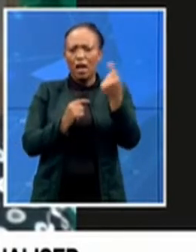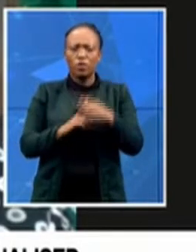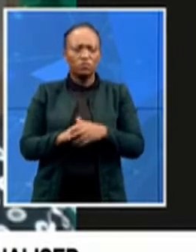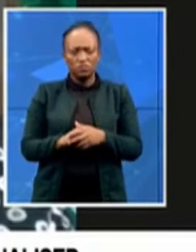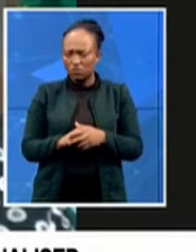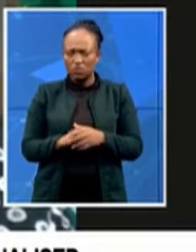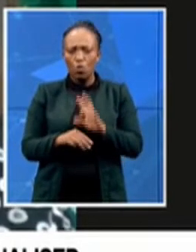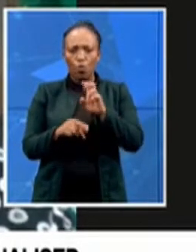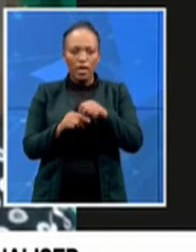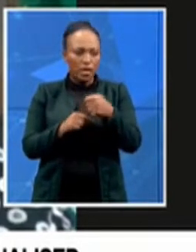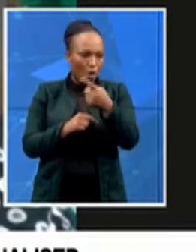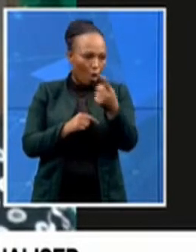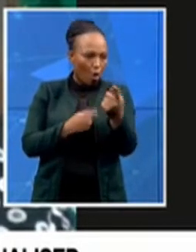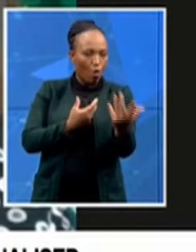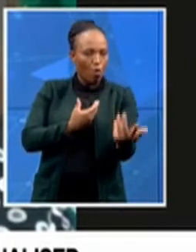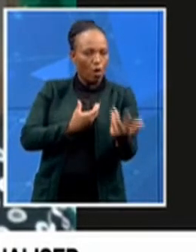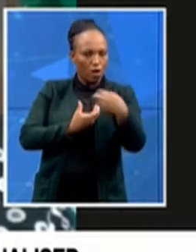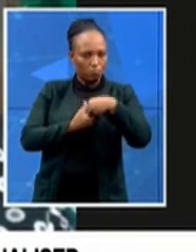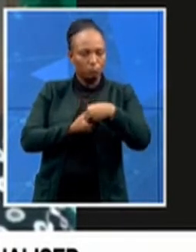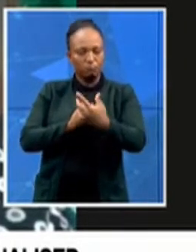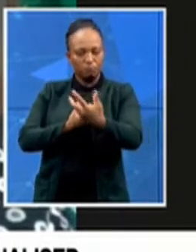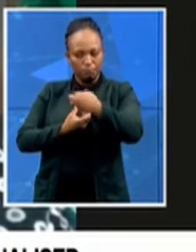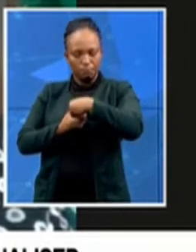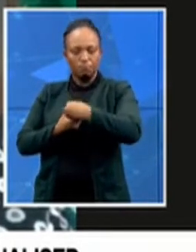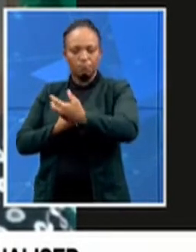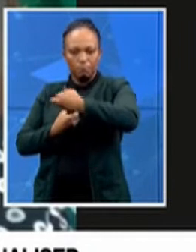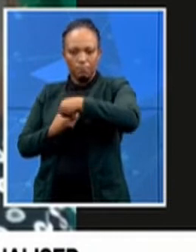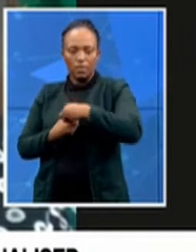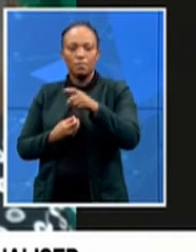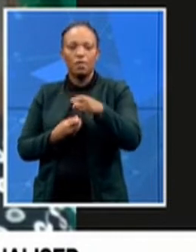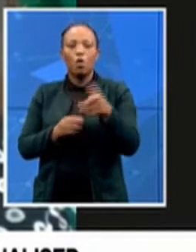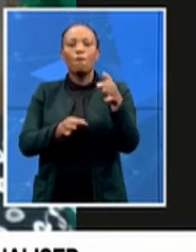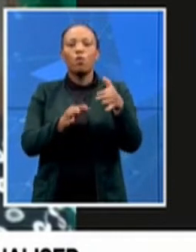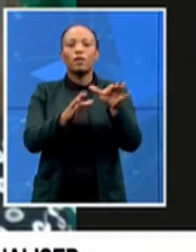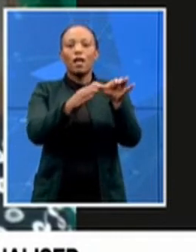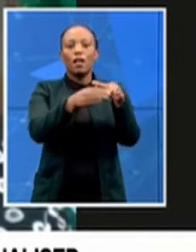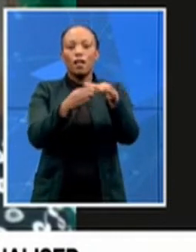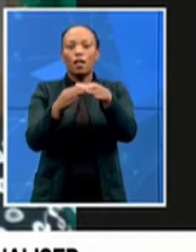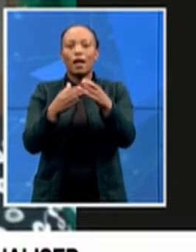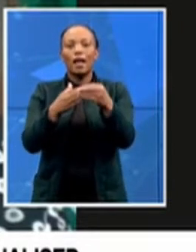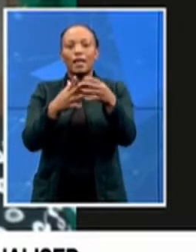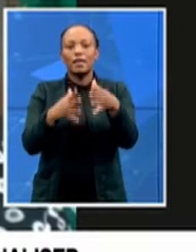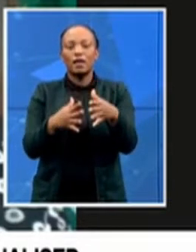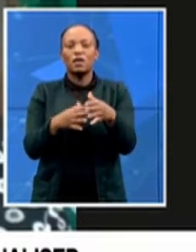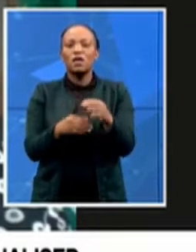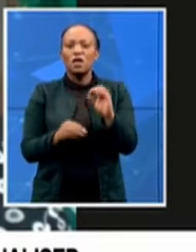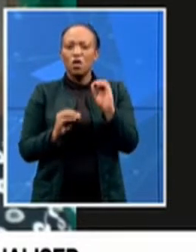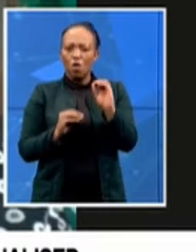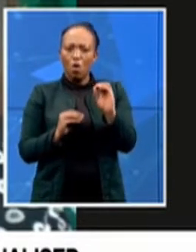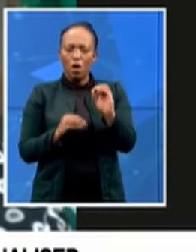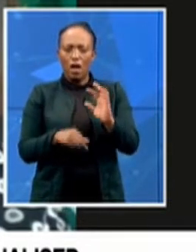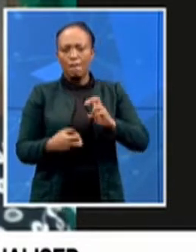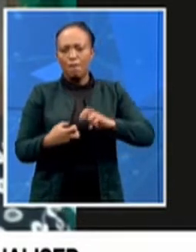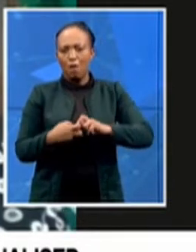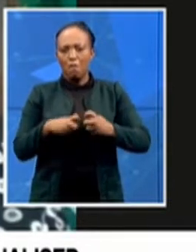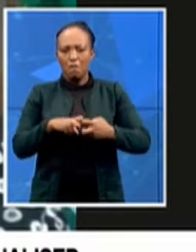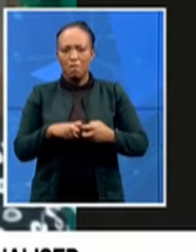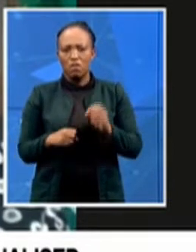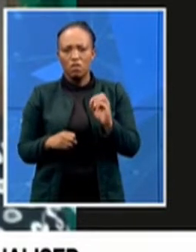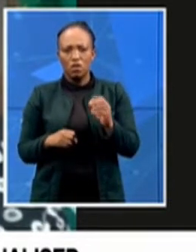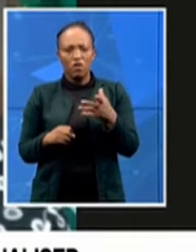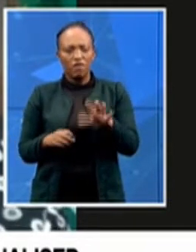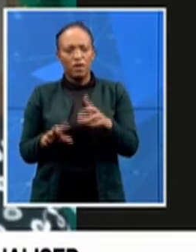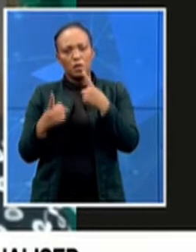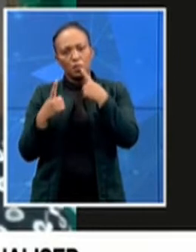leaders, we do note that there is an issue concern some of you have been raising around the issue of the elections that you have to do your